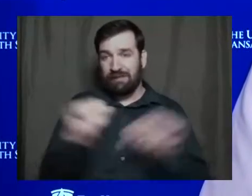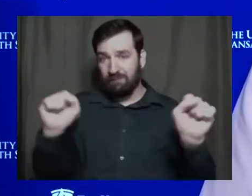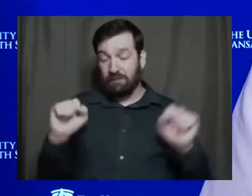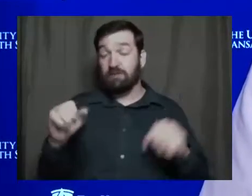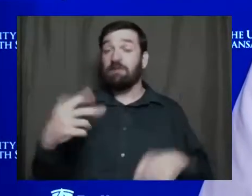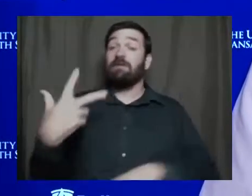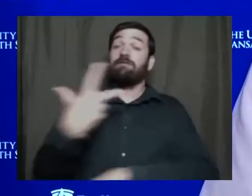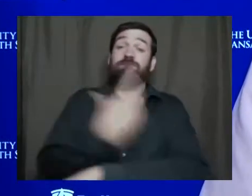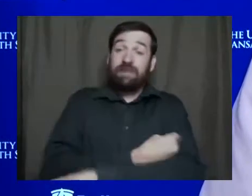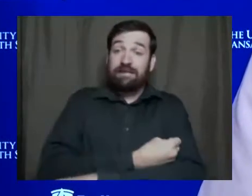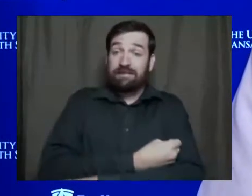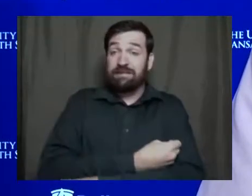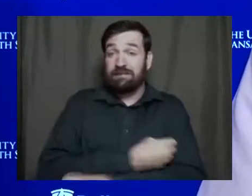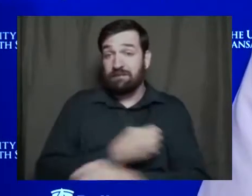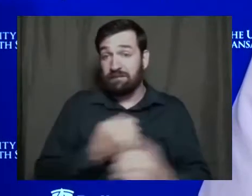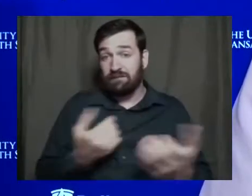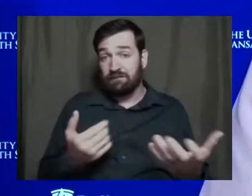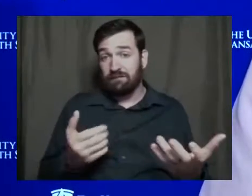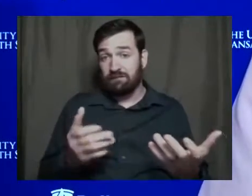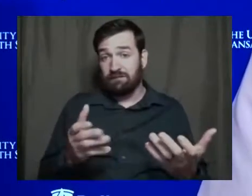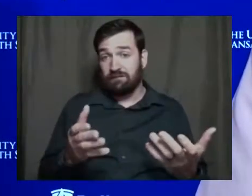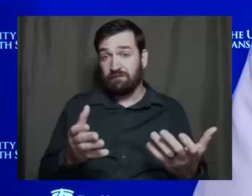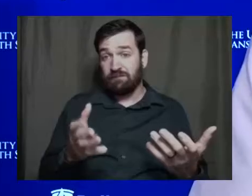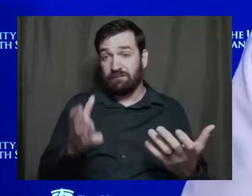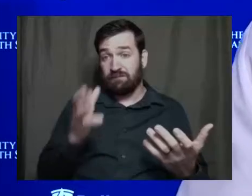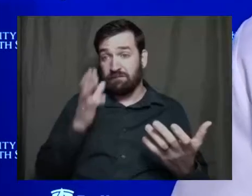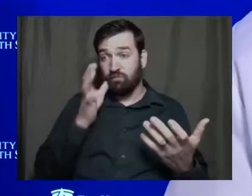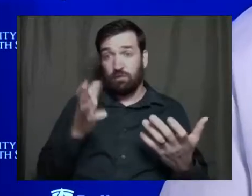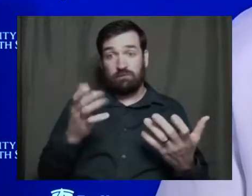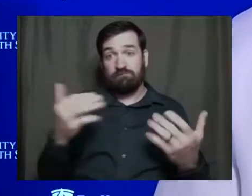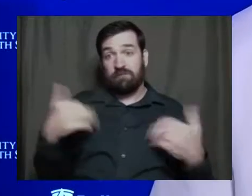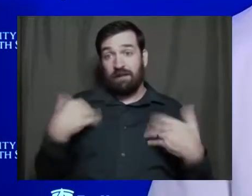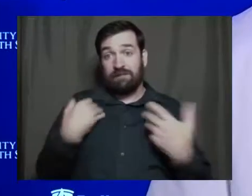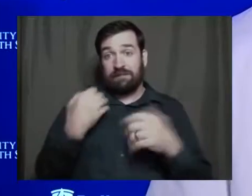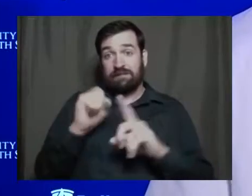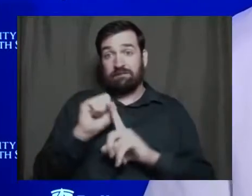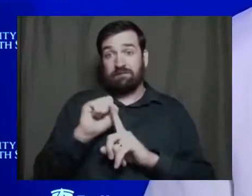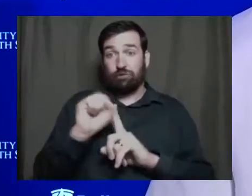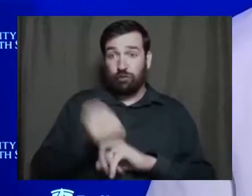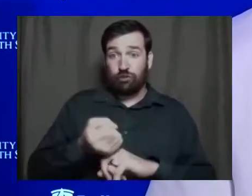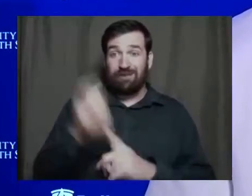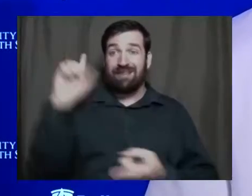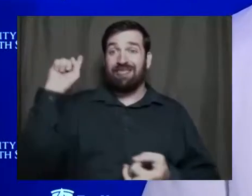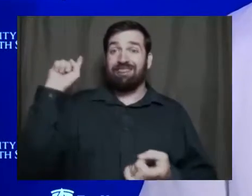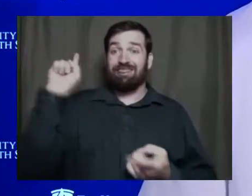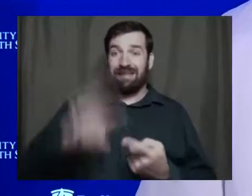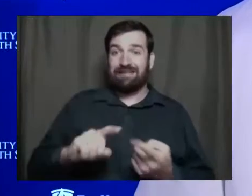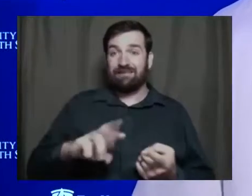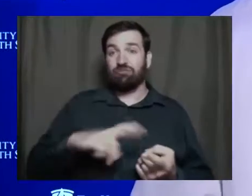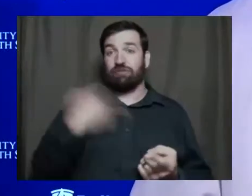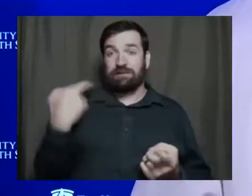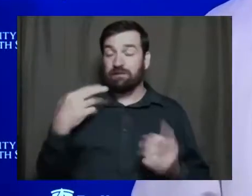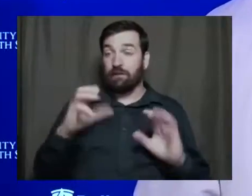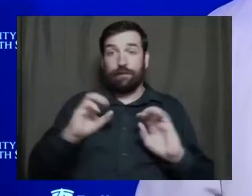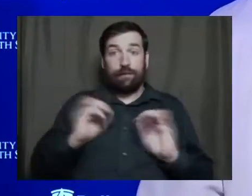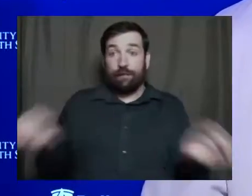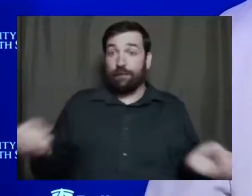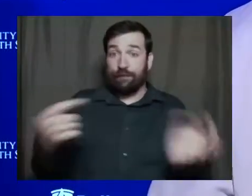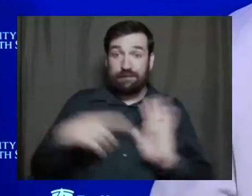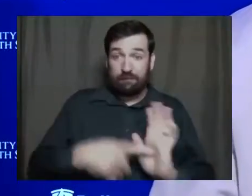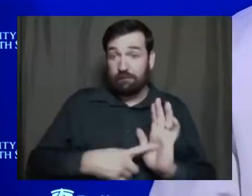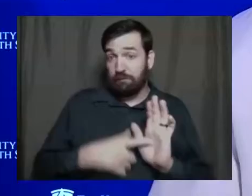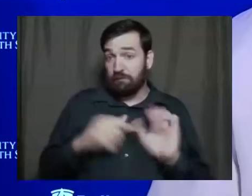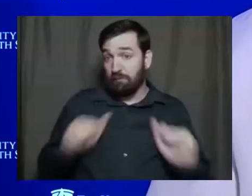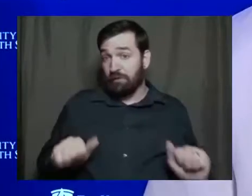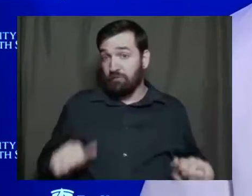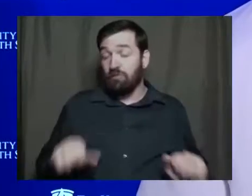is going to create that situation where you are going to be much less likely to experience any symptoms at all, but also especially having to go to the